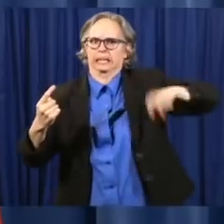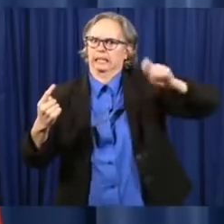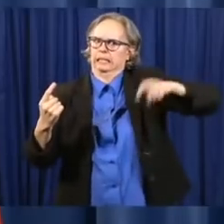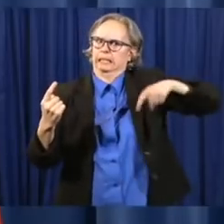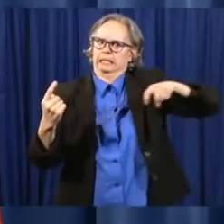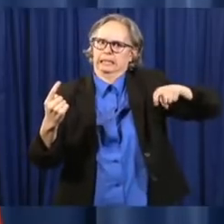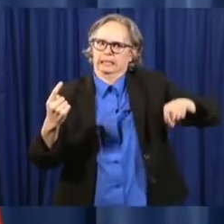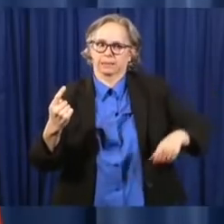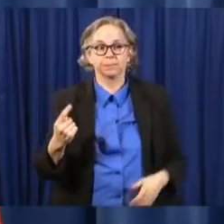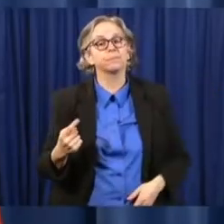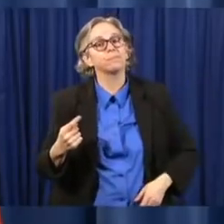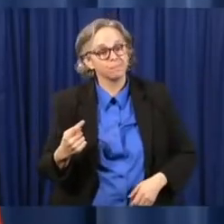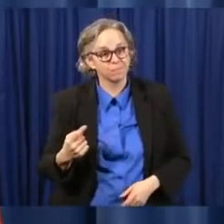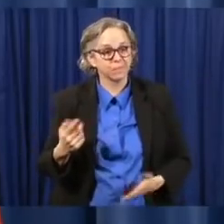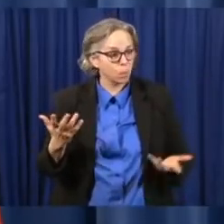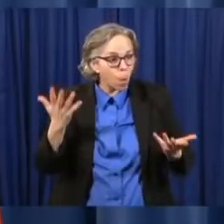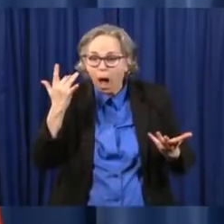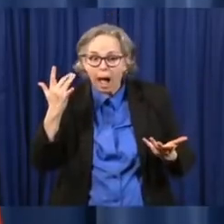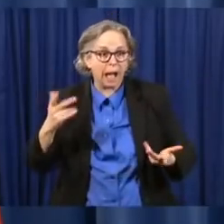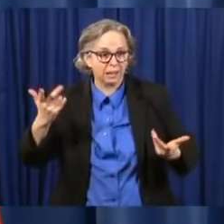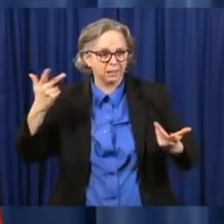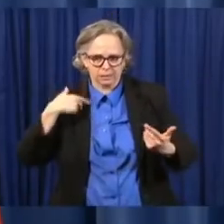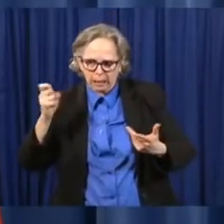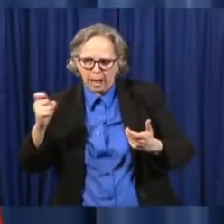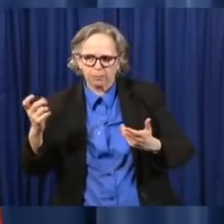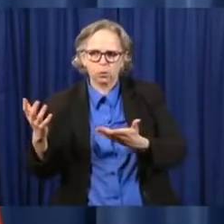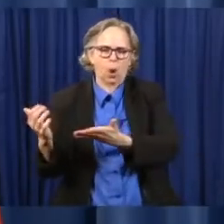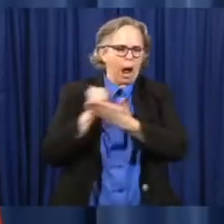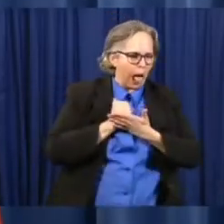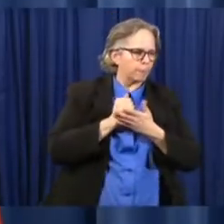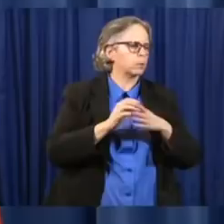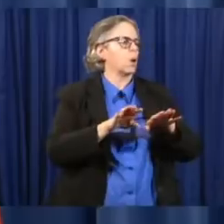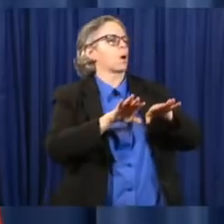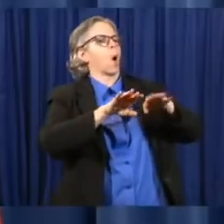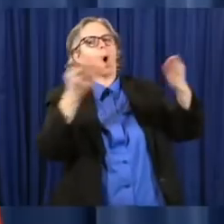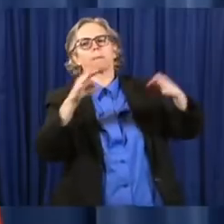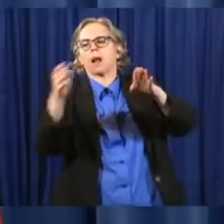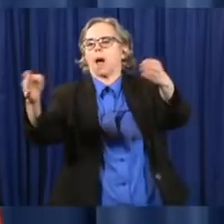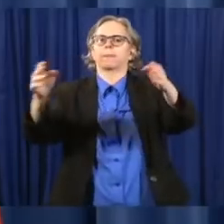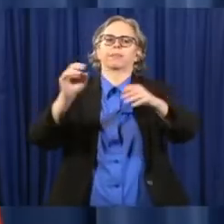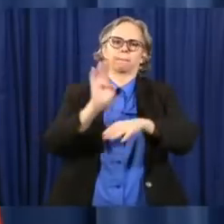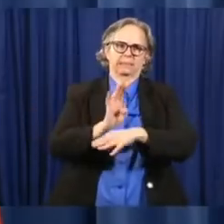be able to see this succeed as we move forward.